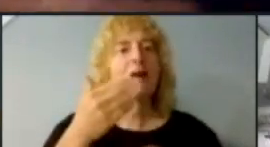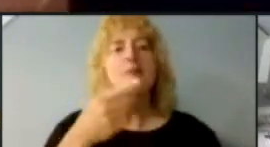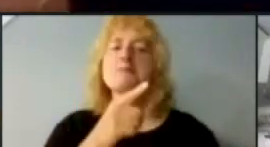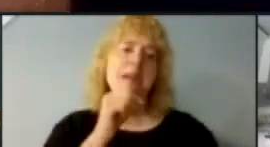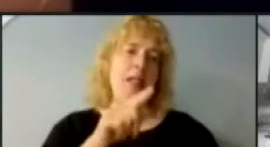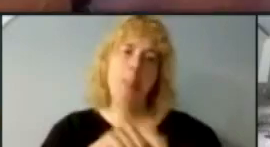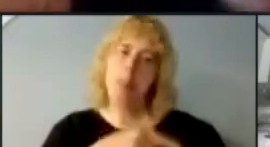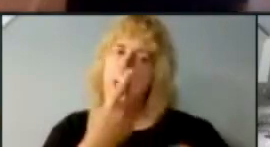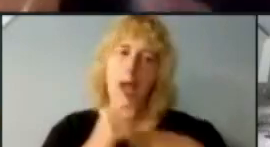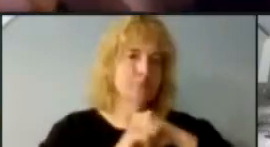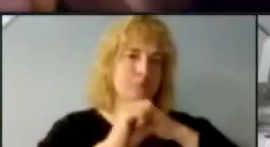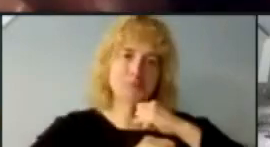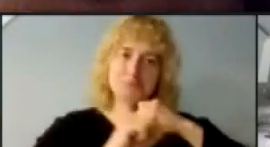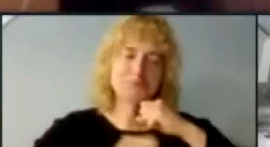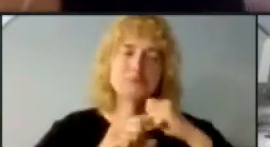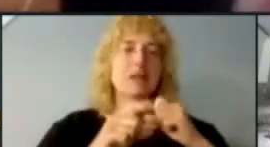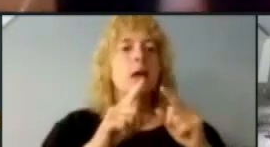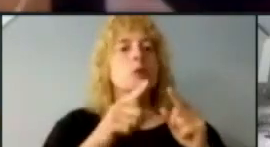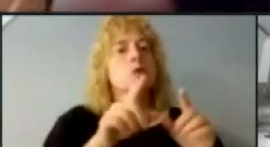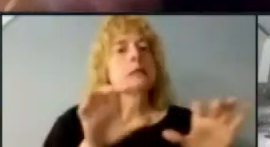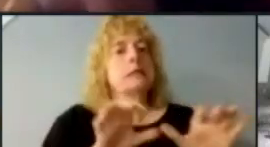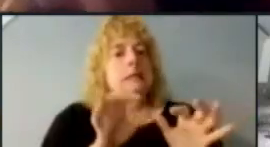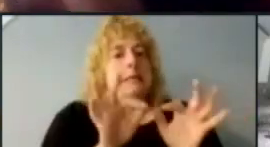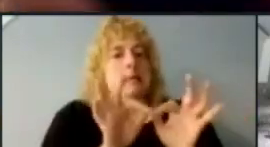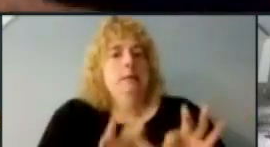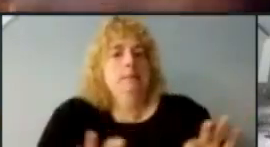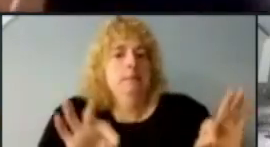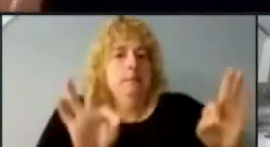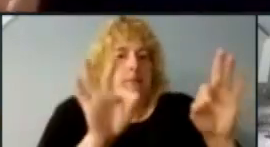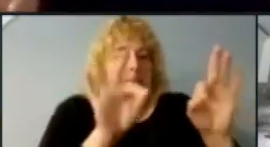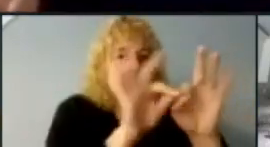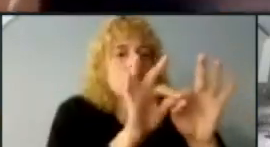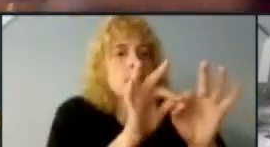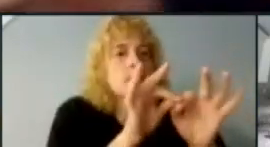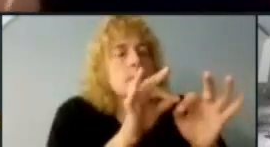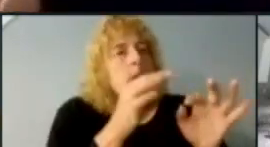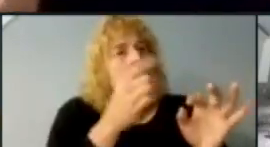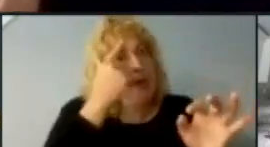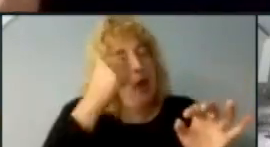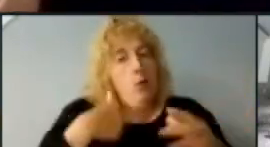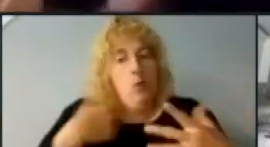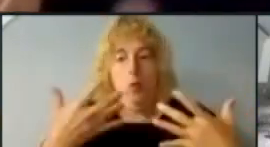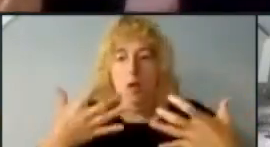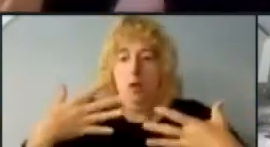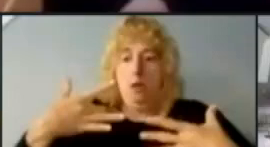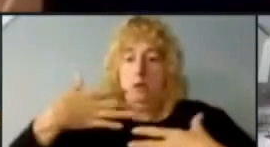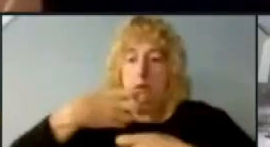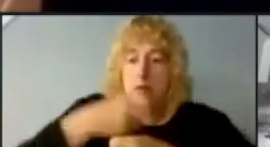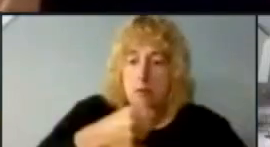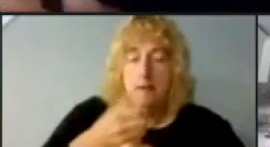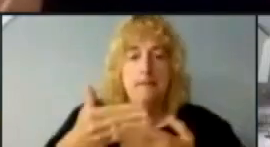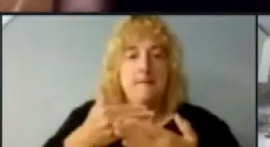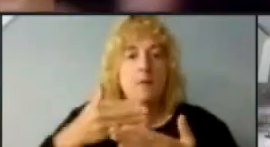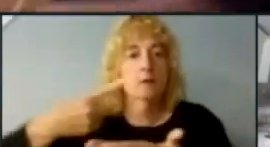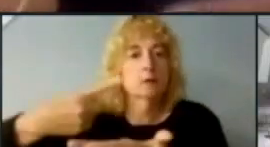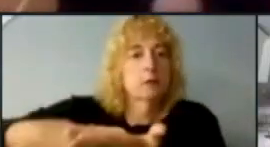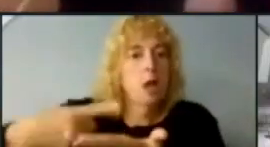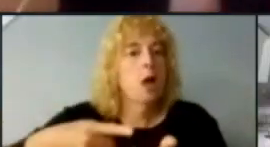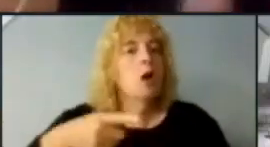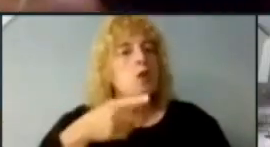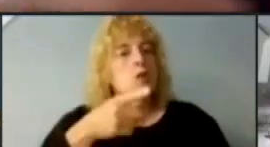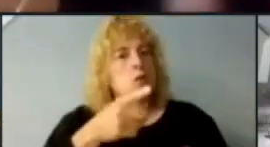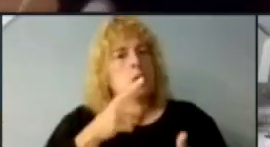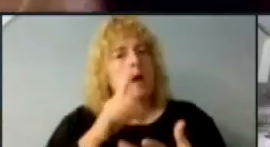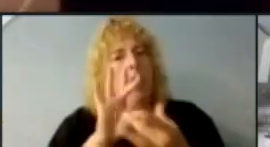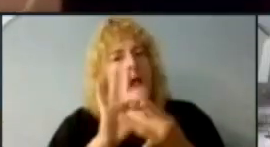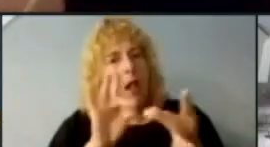things as part of almost where our wrap-up is before we go into discussion. You lifted up the very issue that we know